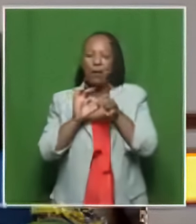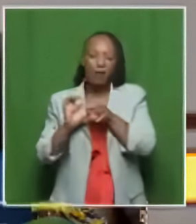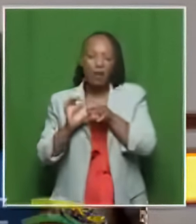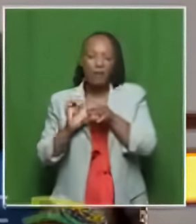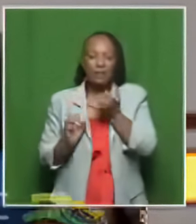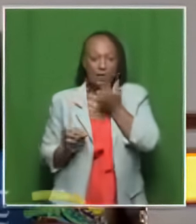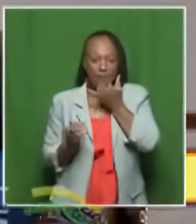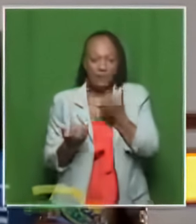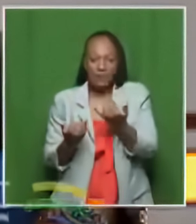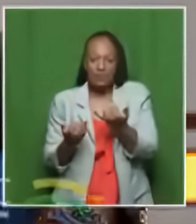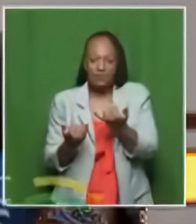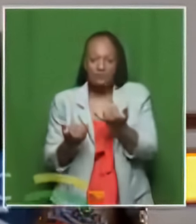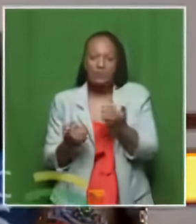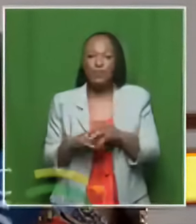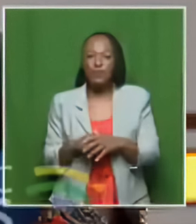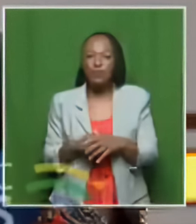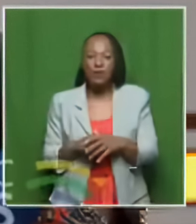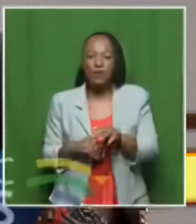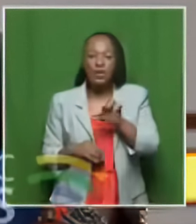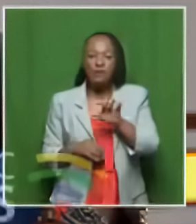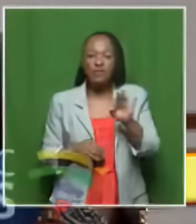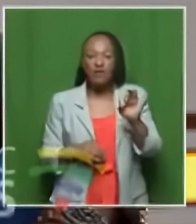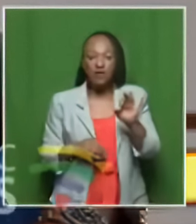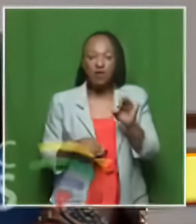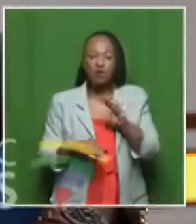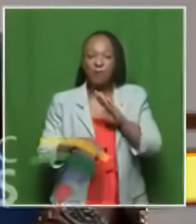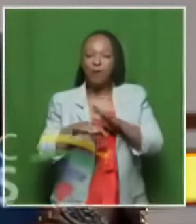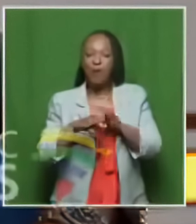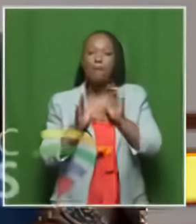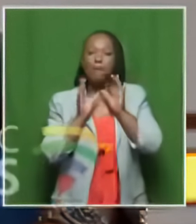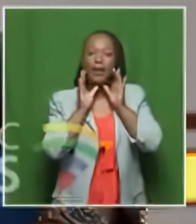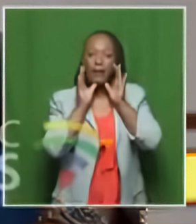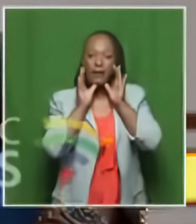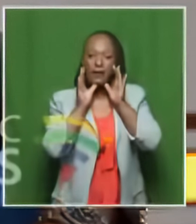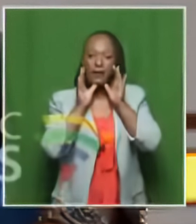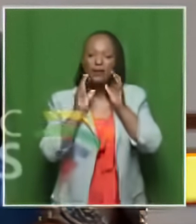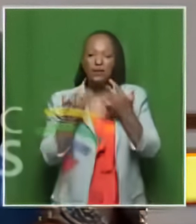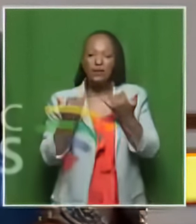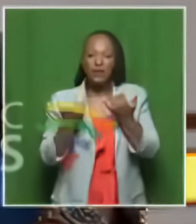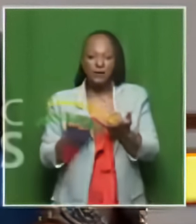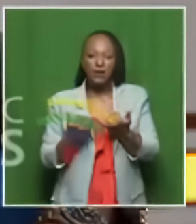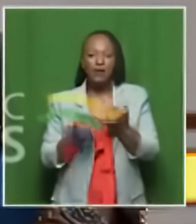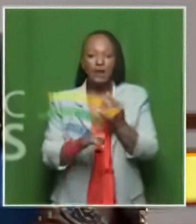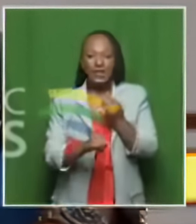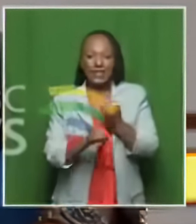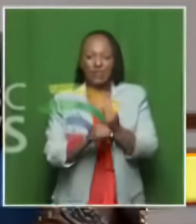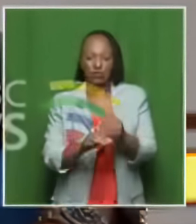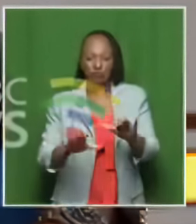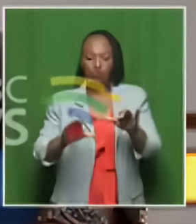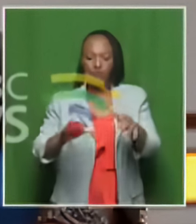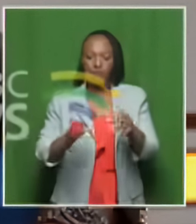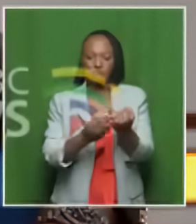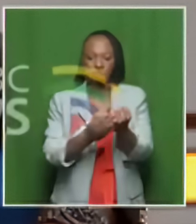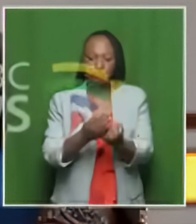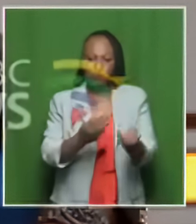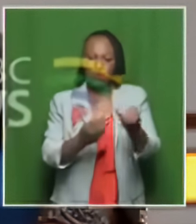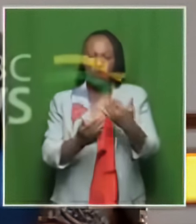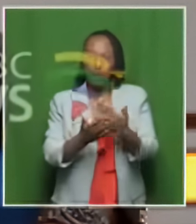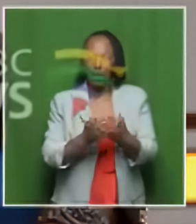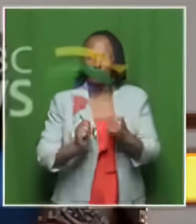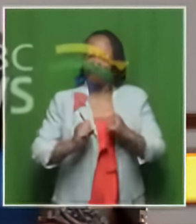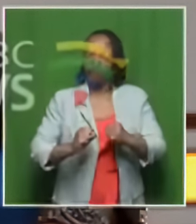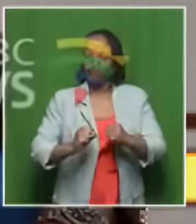very happy, that EFF is no longer Julius Malema. It is an institution on its own. It can